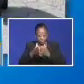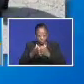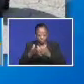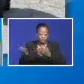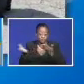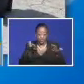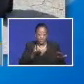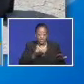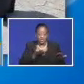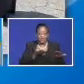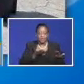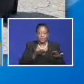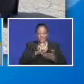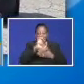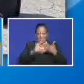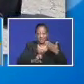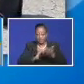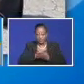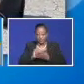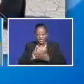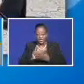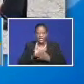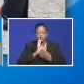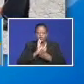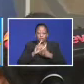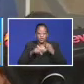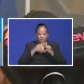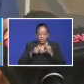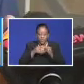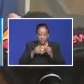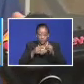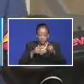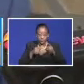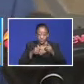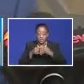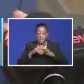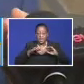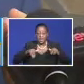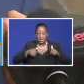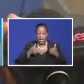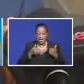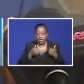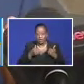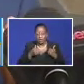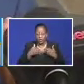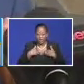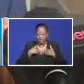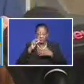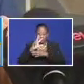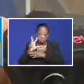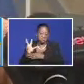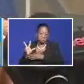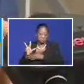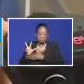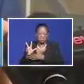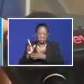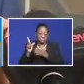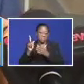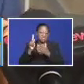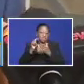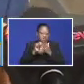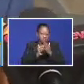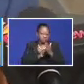He also gave details on an additional shipment of AstraZeneca. We are entitled to some 33,000+ doses